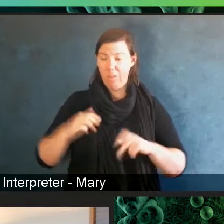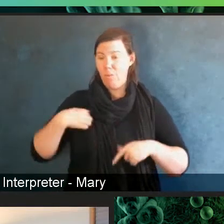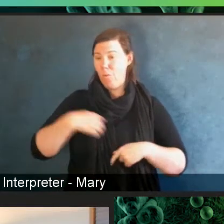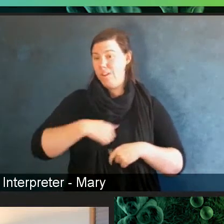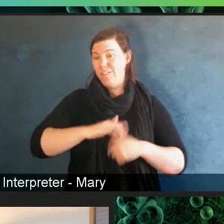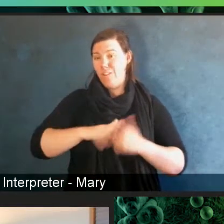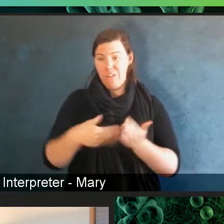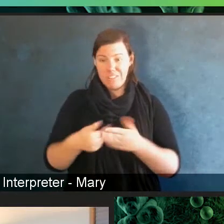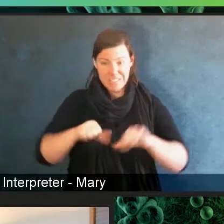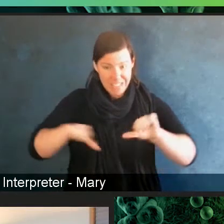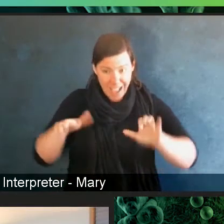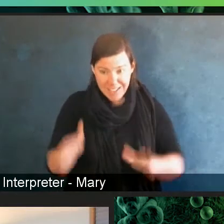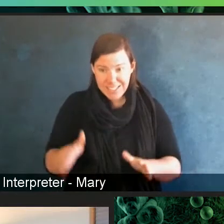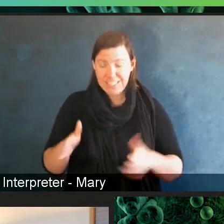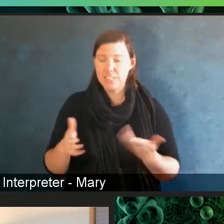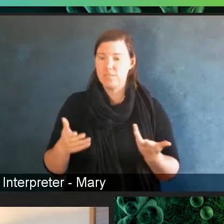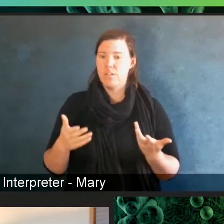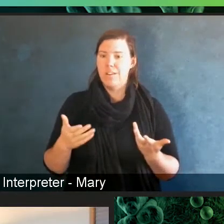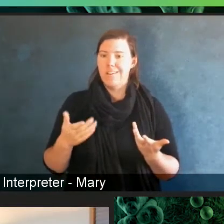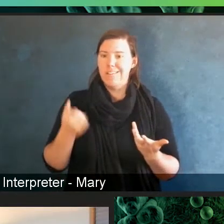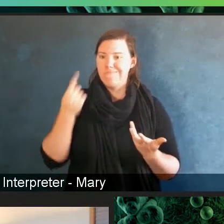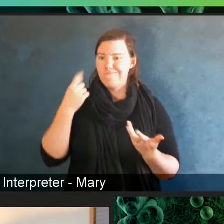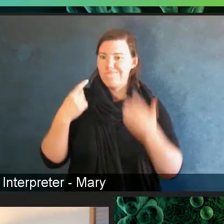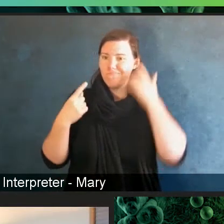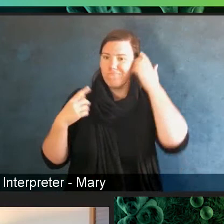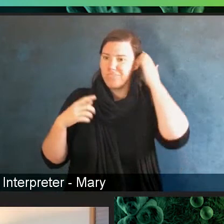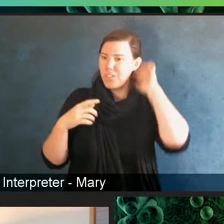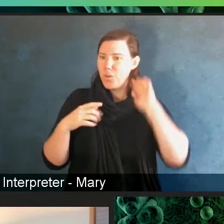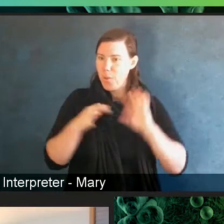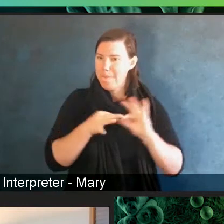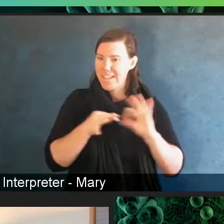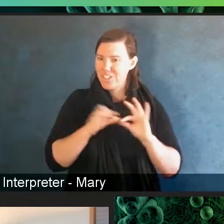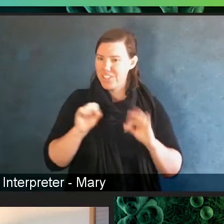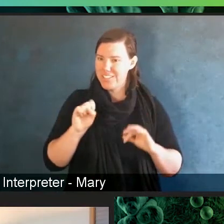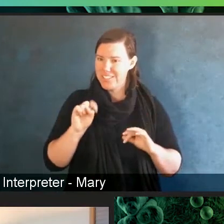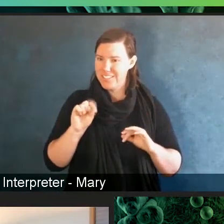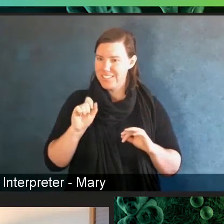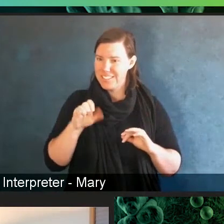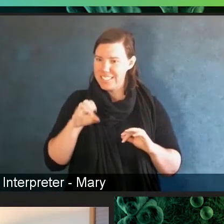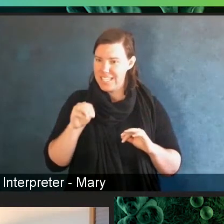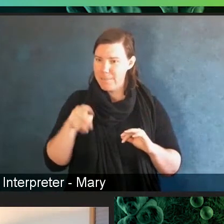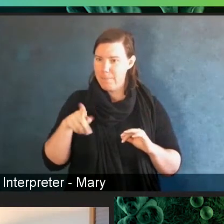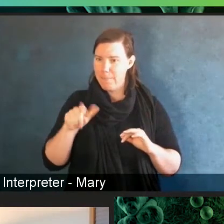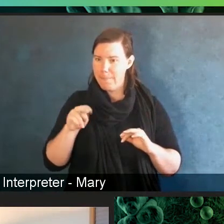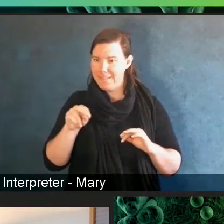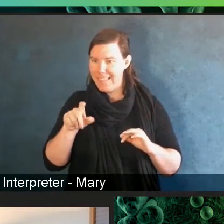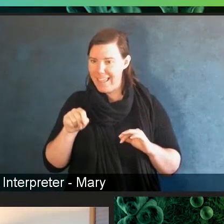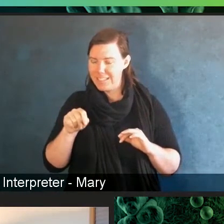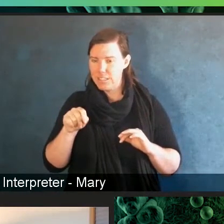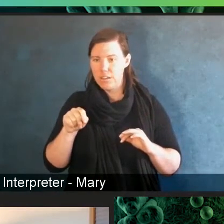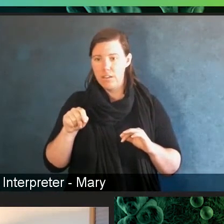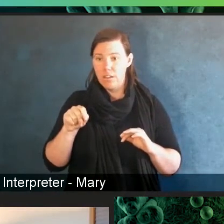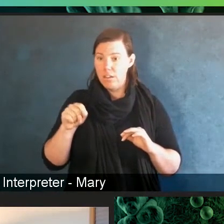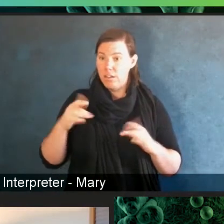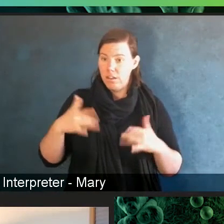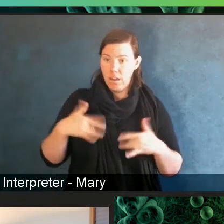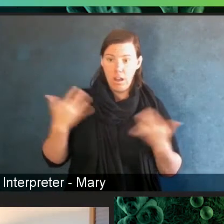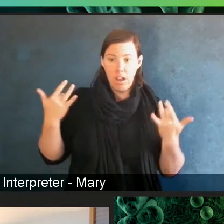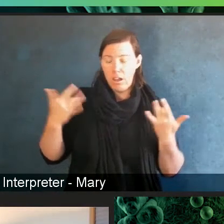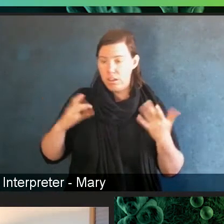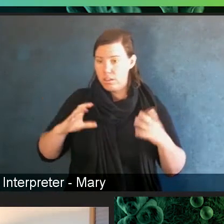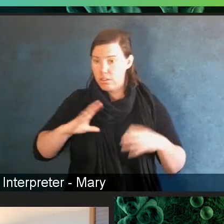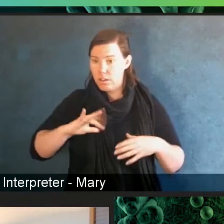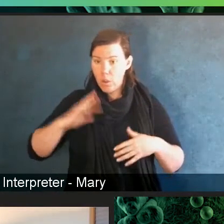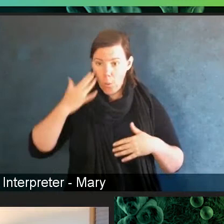day-to-day interactions. Like you were mentioning the steam plant earlier, and how one of the excellent things about it is that it allows for these easy conversations to nucleate where